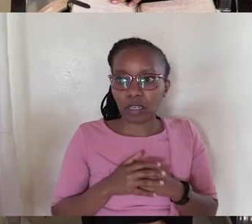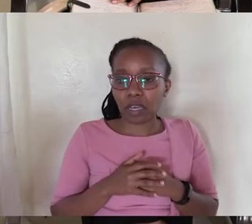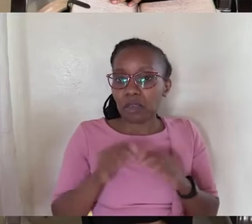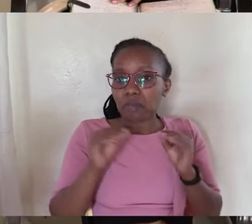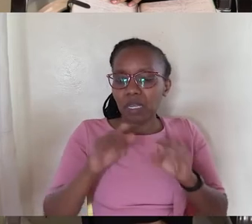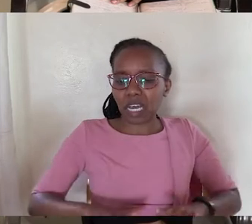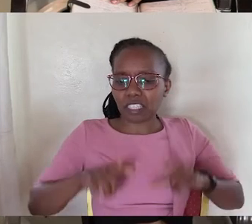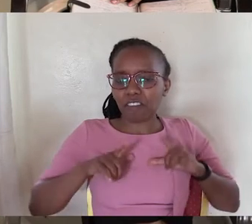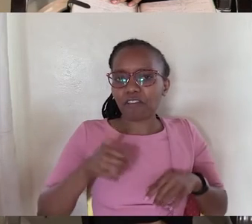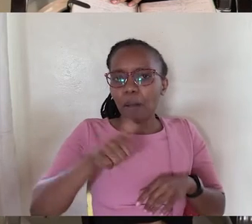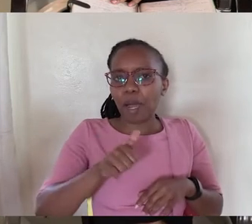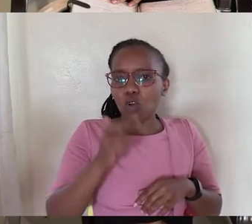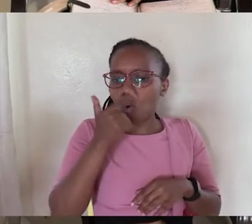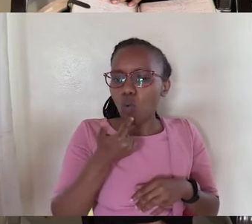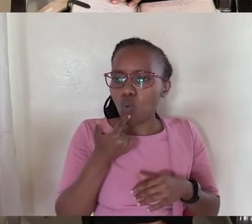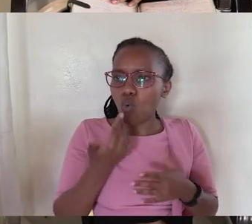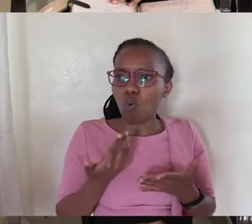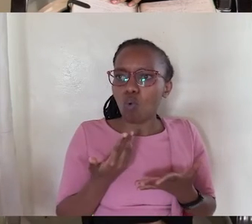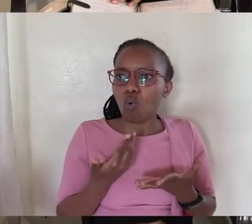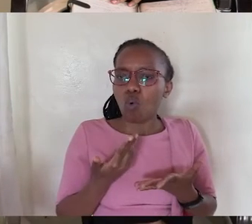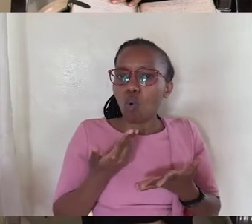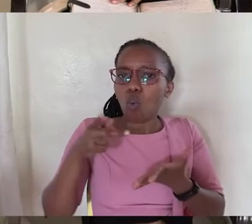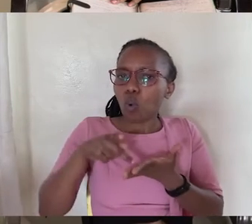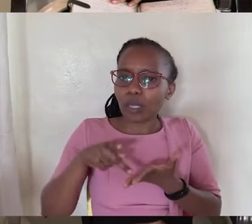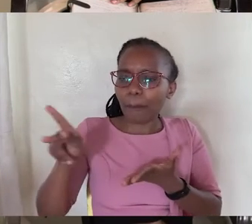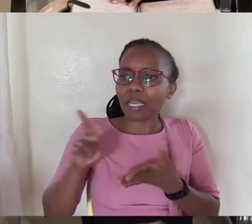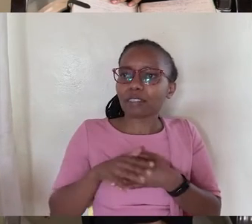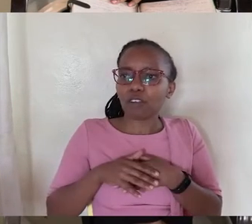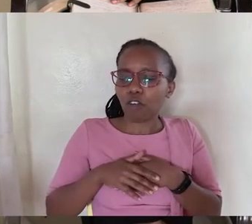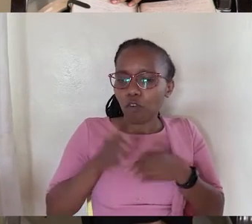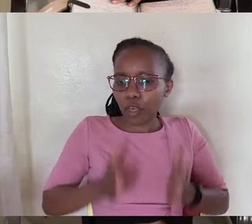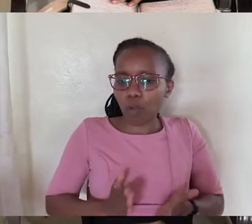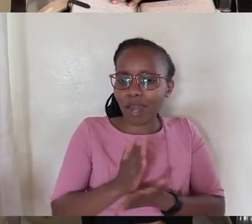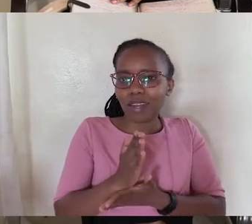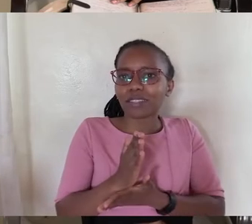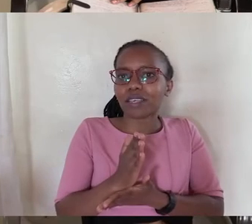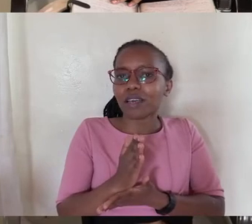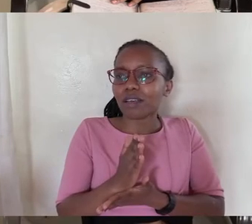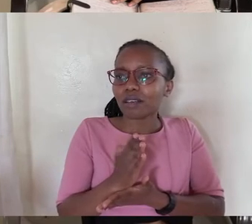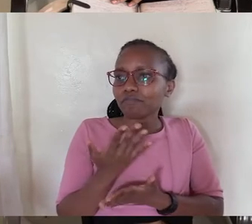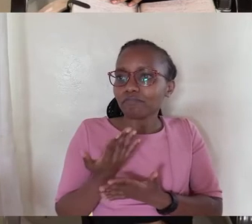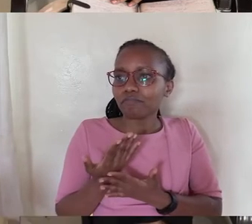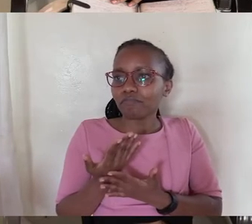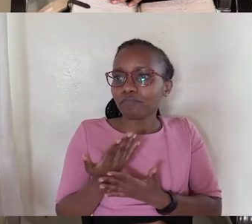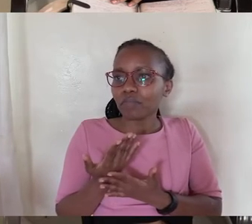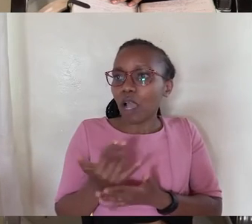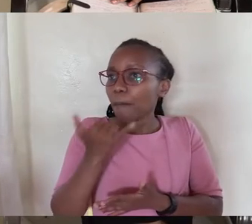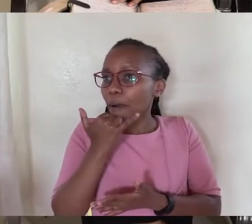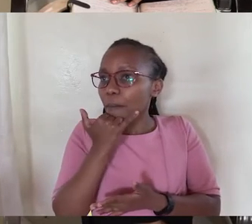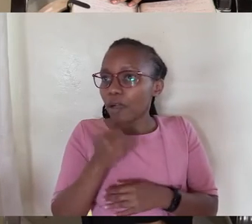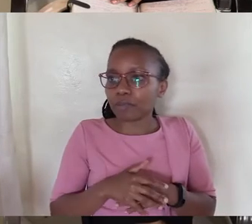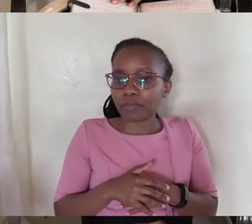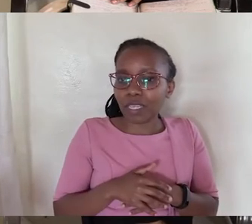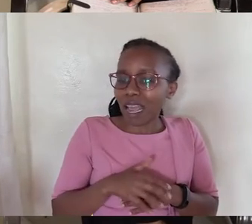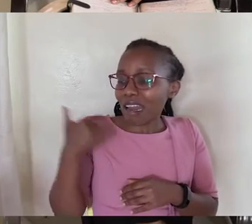this country who has been repaired and or compensated for the human rights violation they have experienced. Numbers speak. They